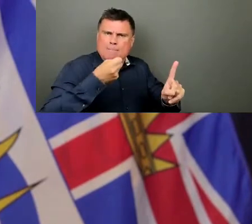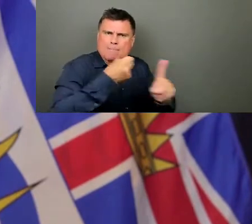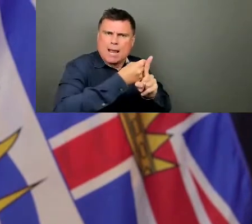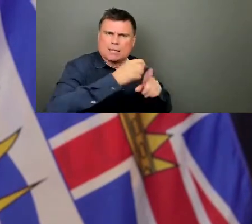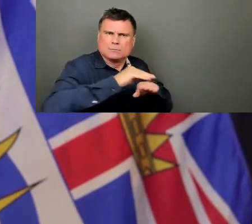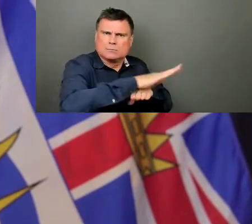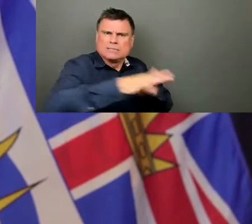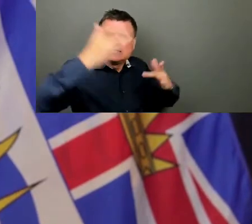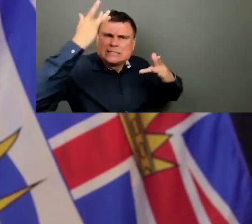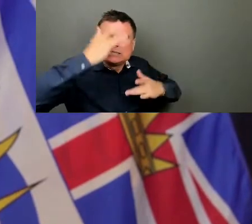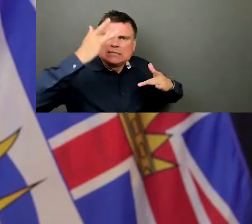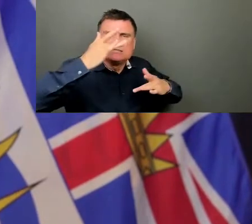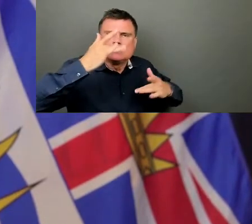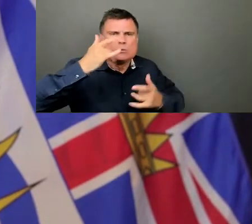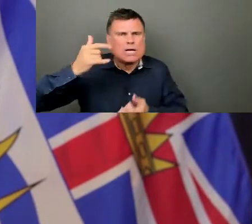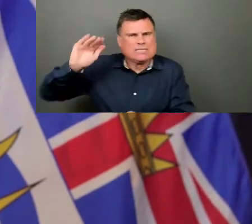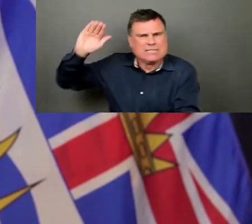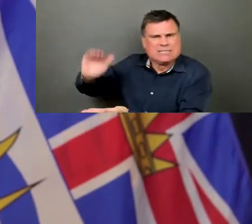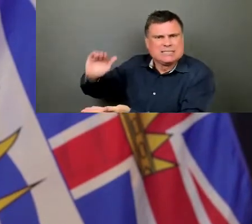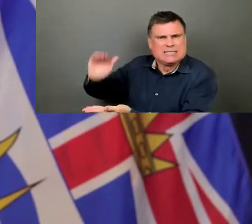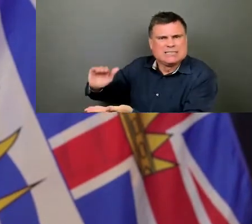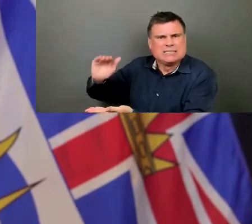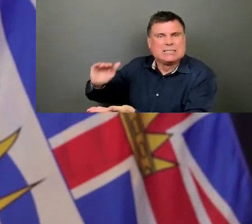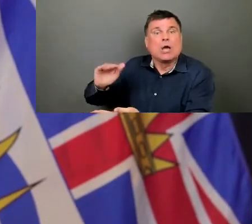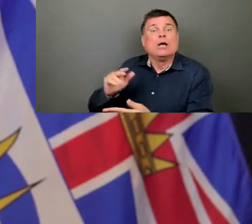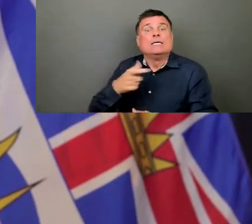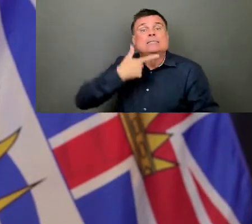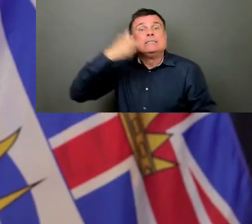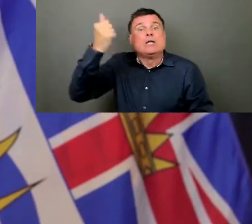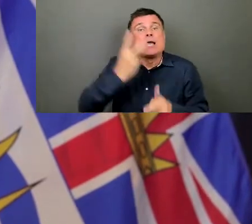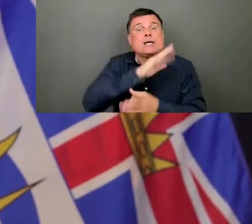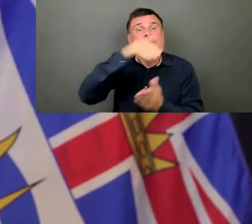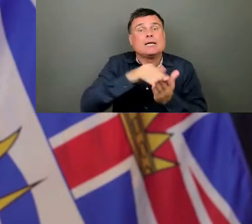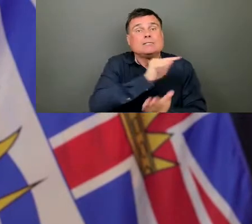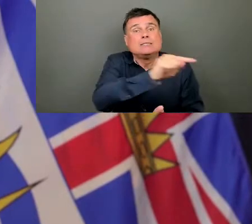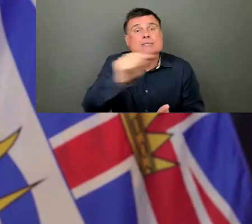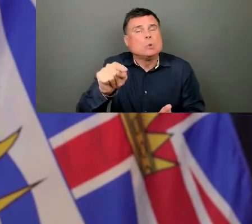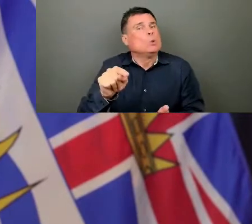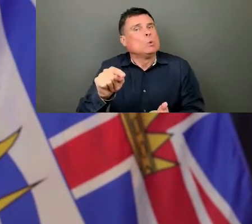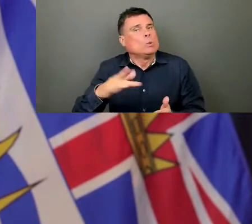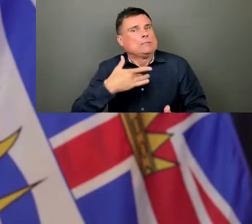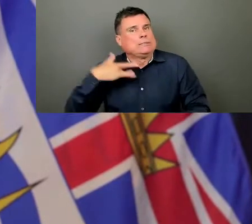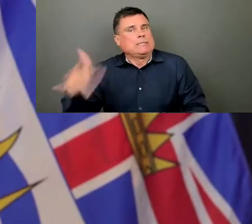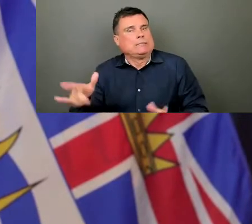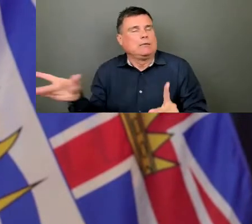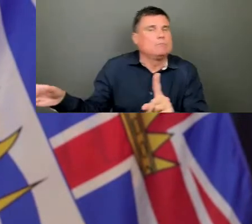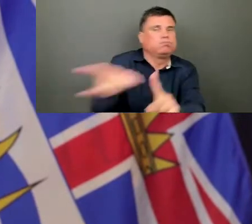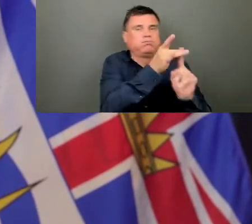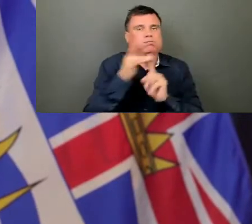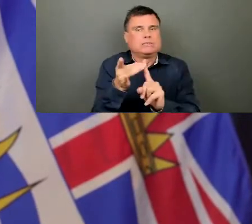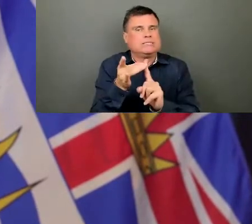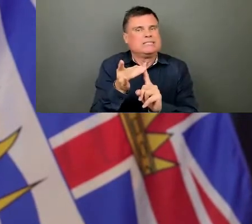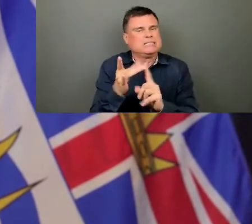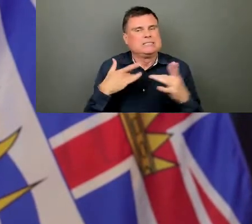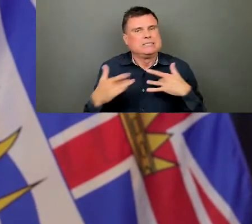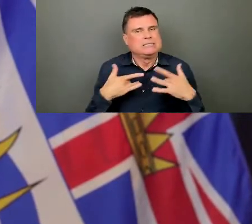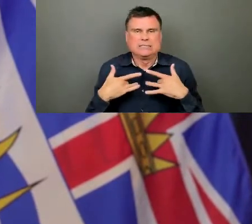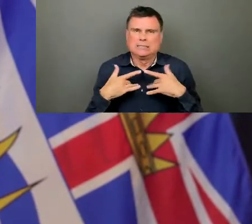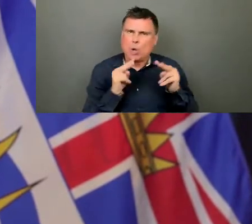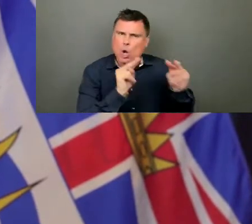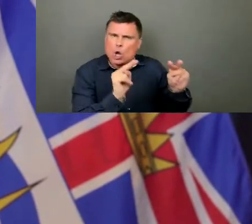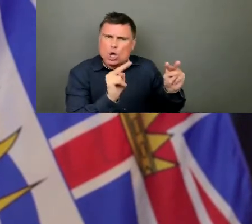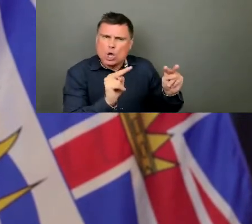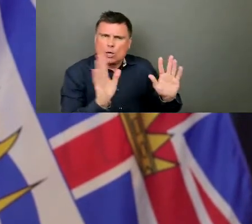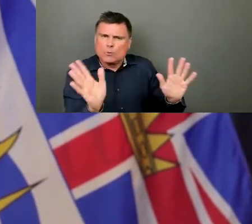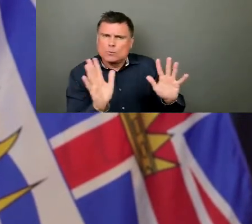virus is with us, and we know that vaccination's also not 100%. So we have to take a measured approach. And yes, we